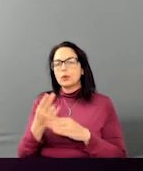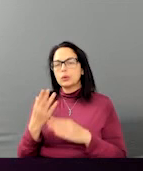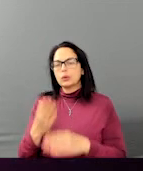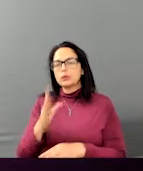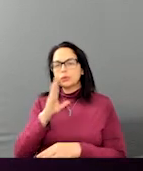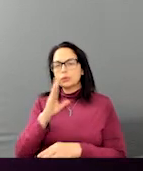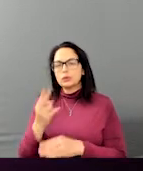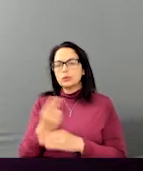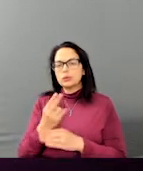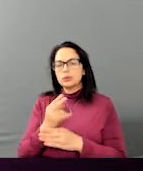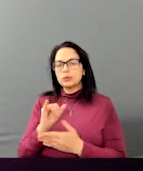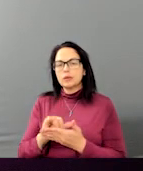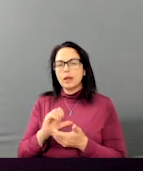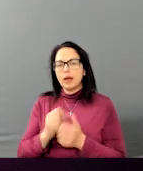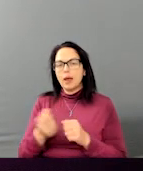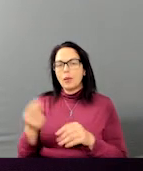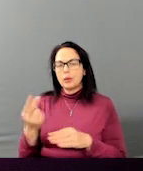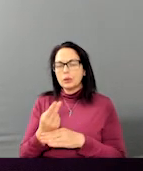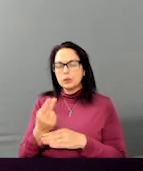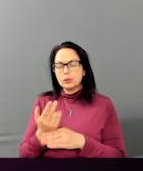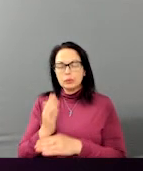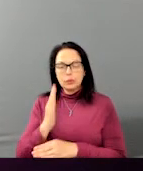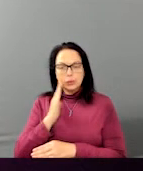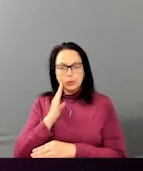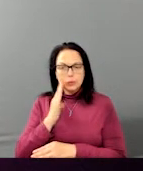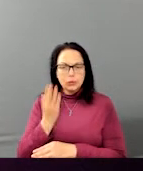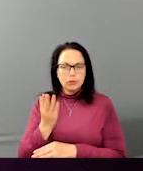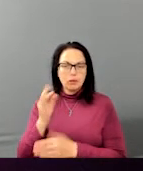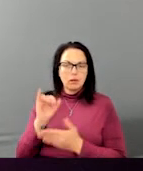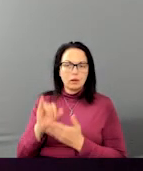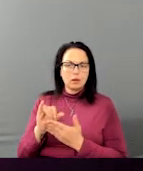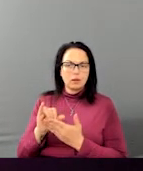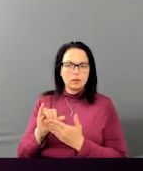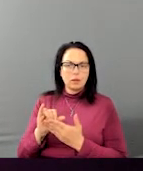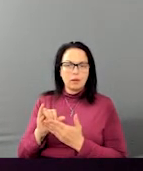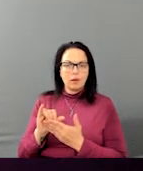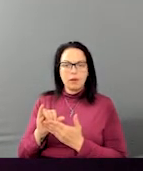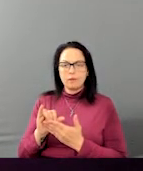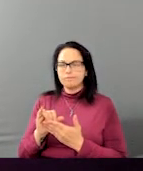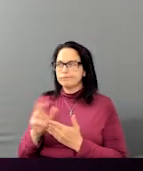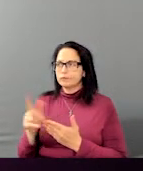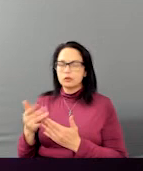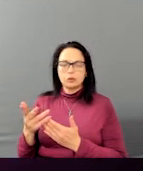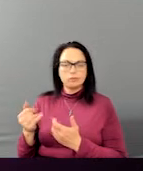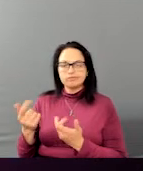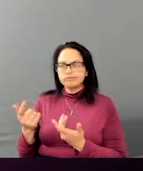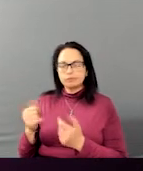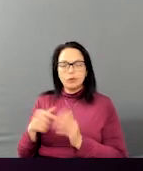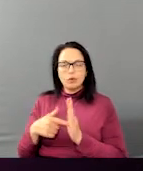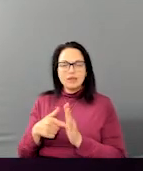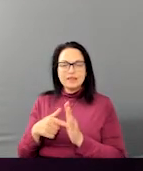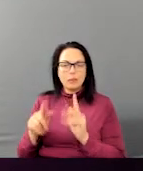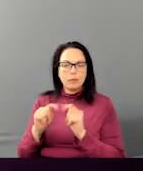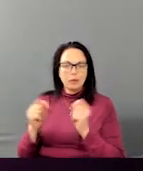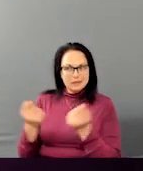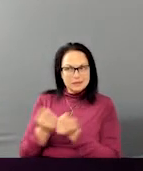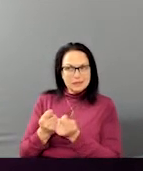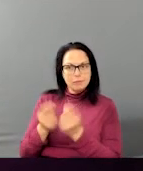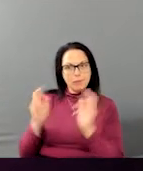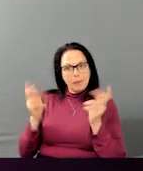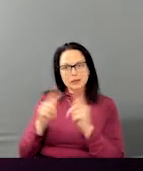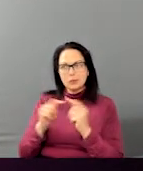it. So how would the user know that the Utah Jazz have never, ever, ever, ever won a